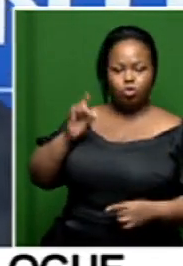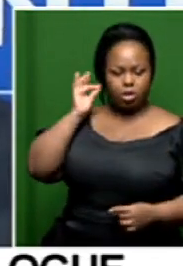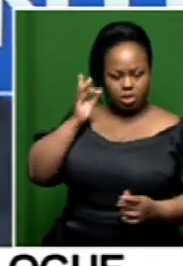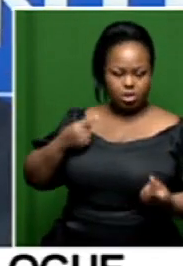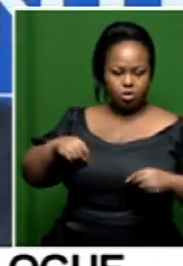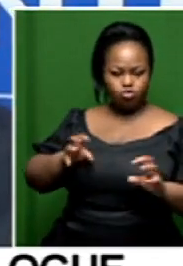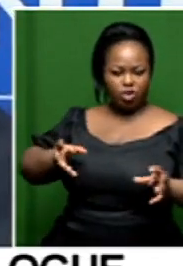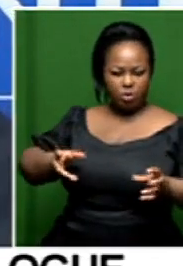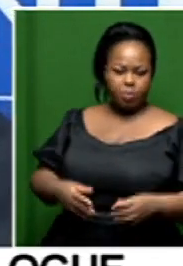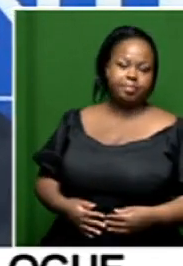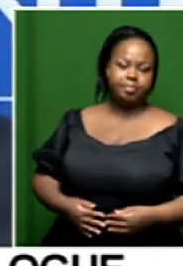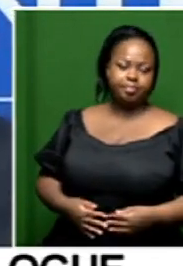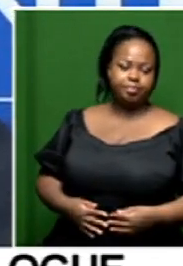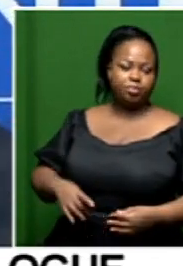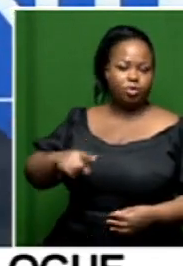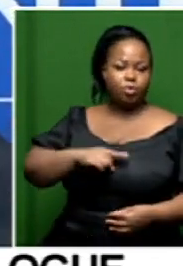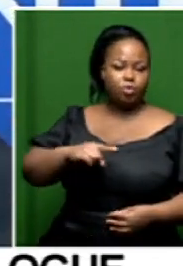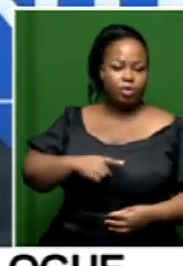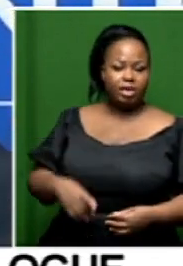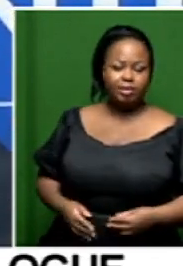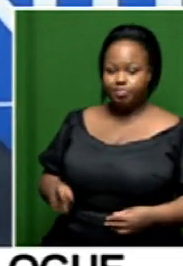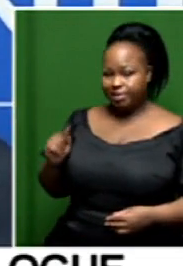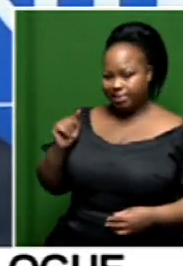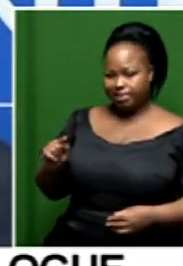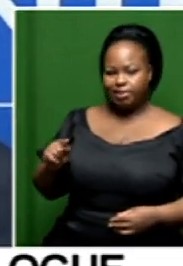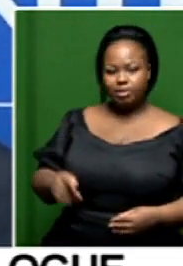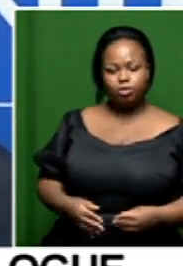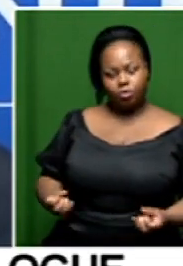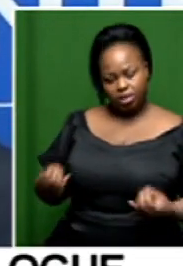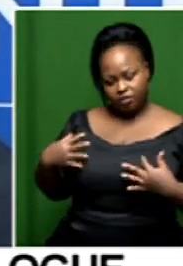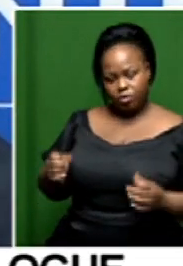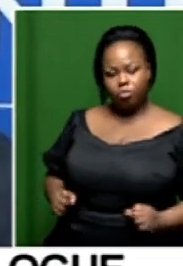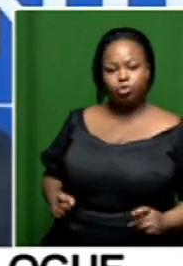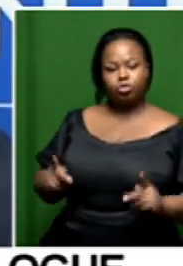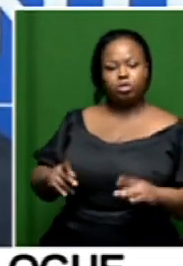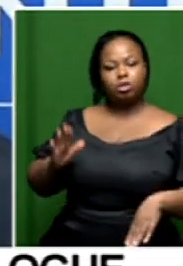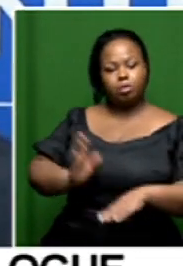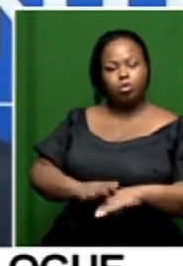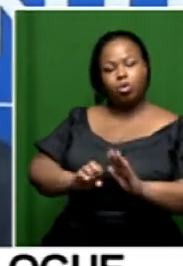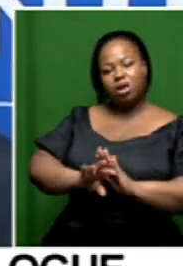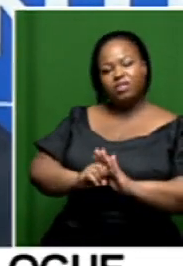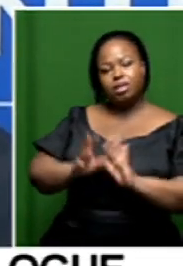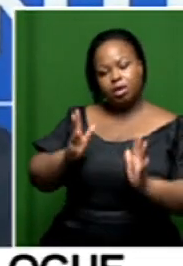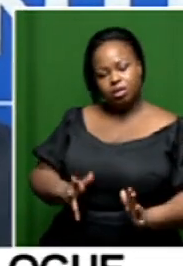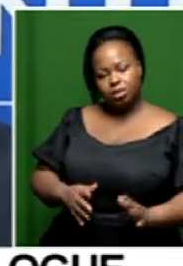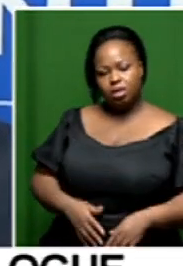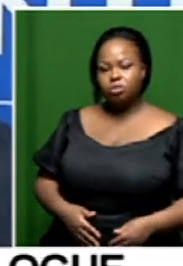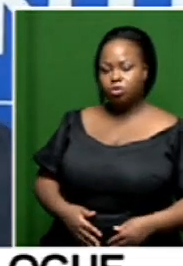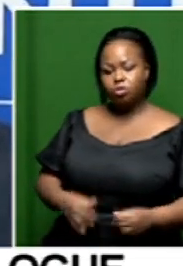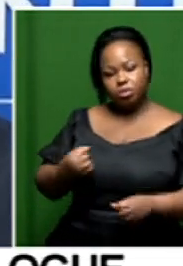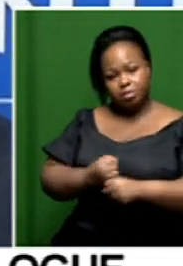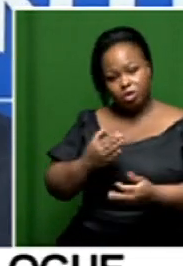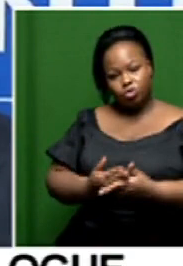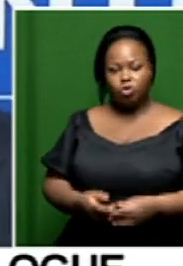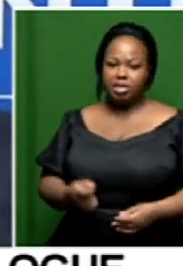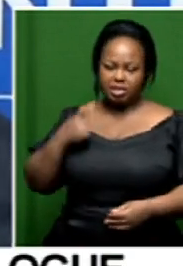listeners, because this is going to provide a platform for our advertisers as well, in terms of making sure